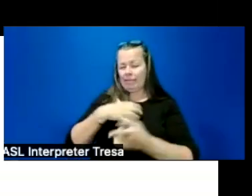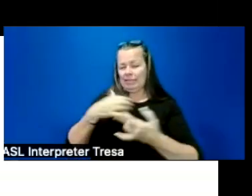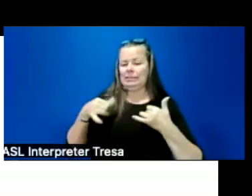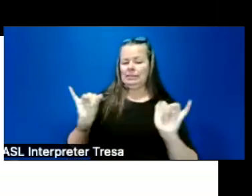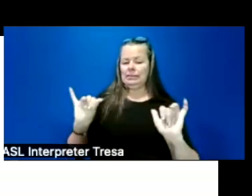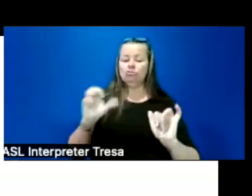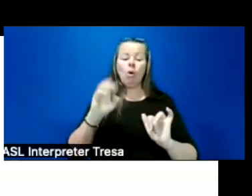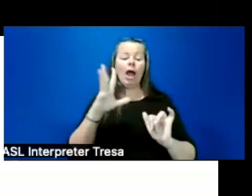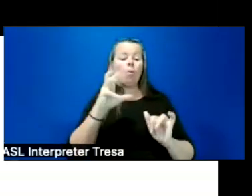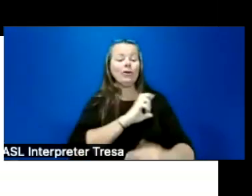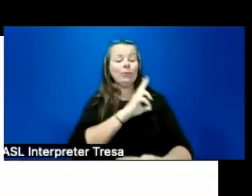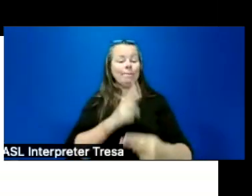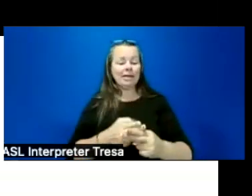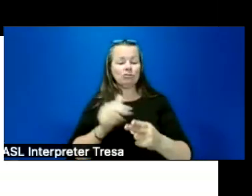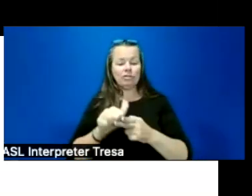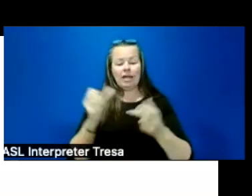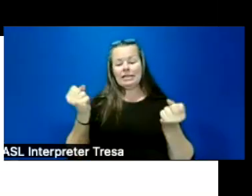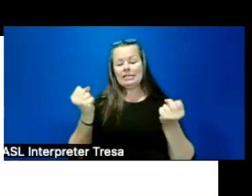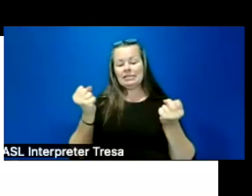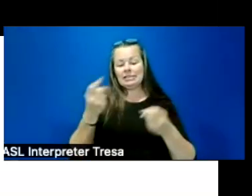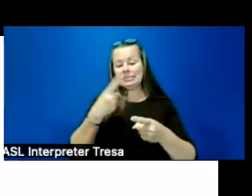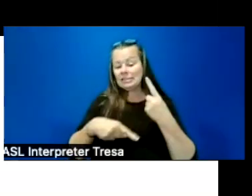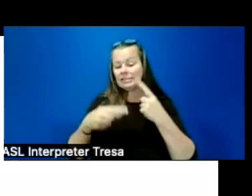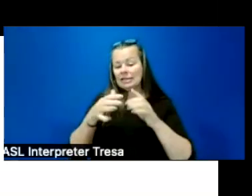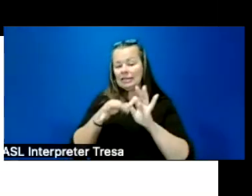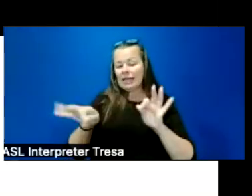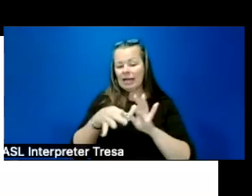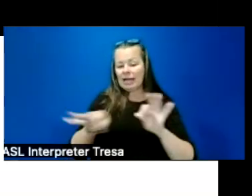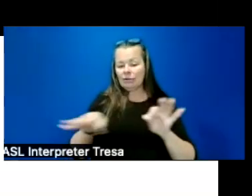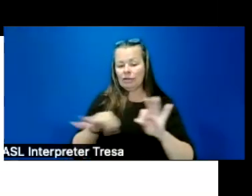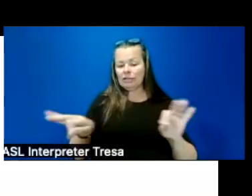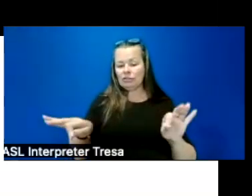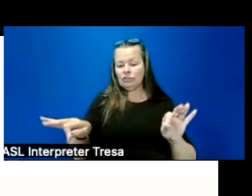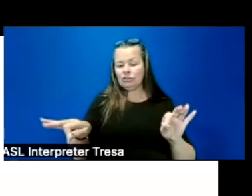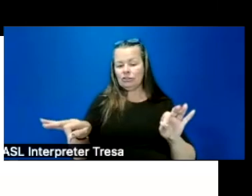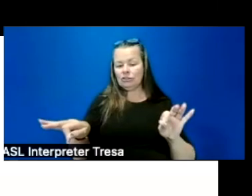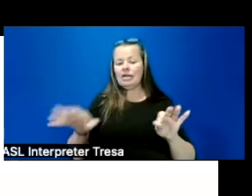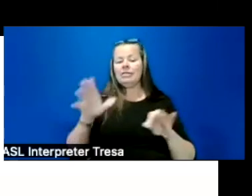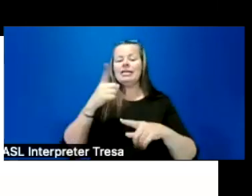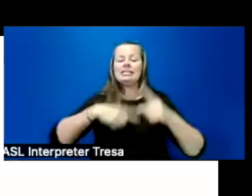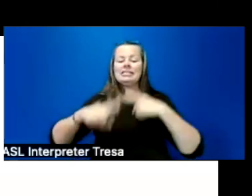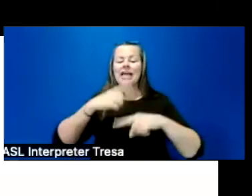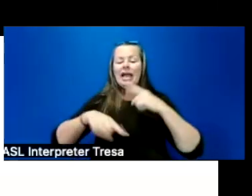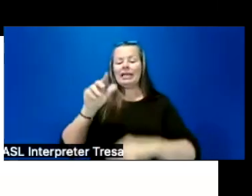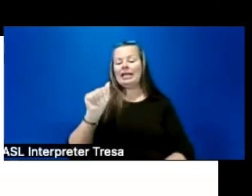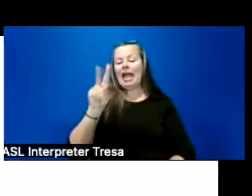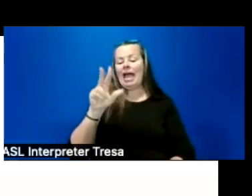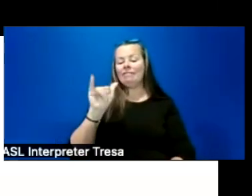sign language, the signing avatars, and also the AI interpreters.